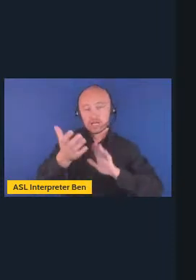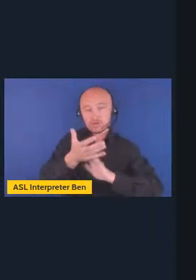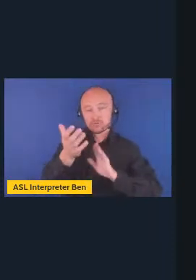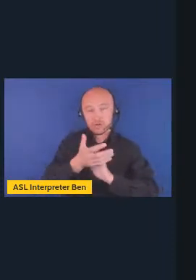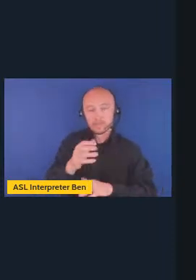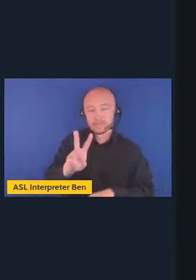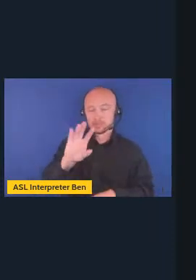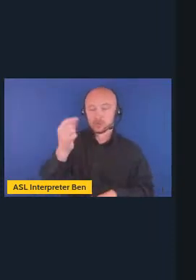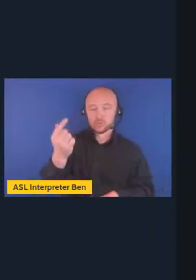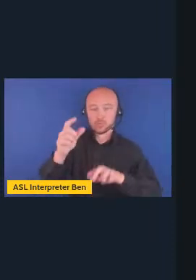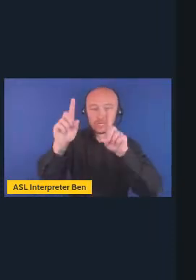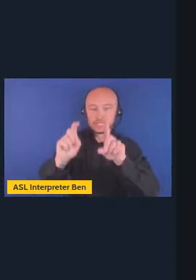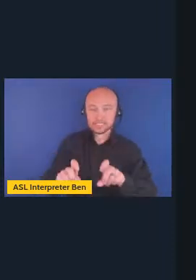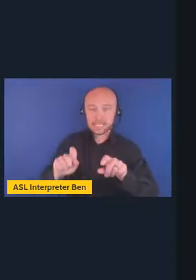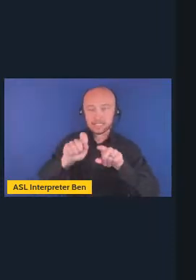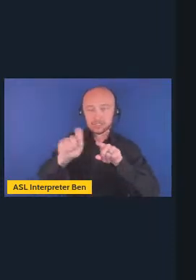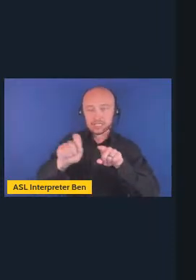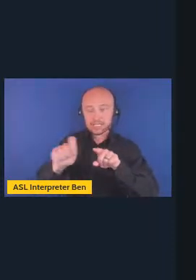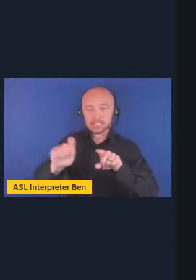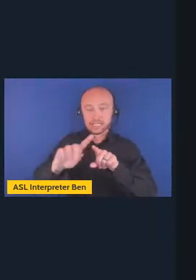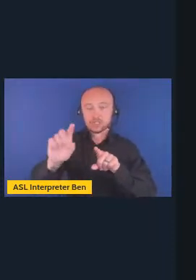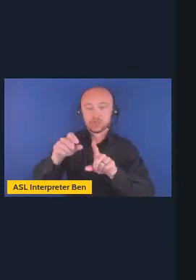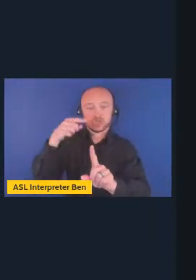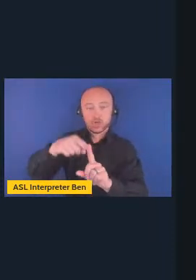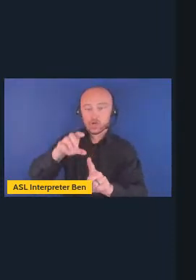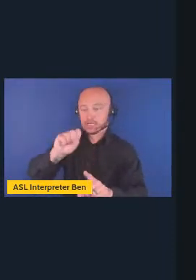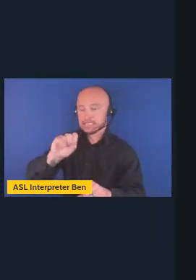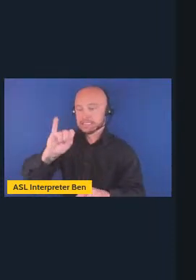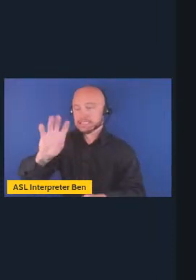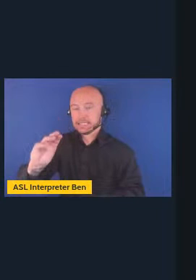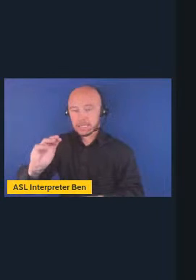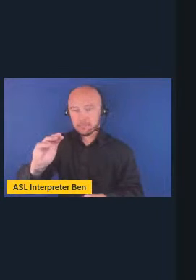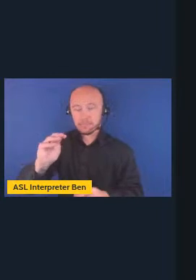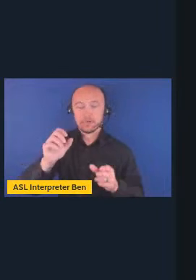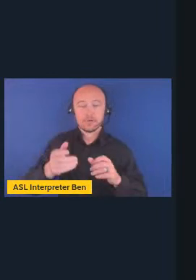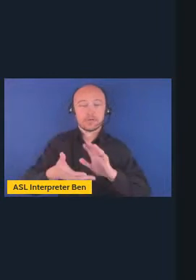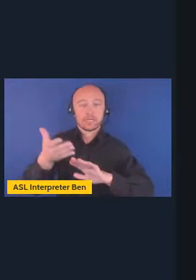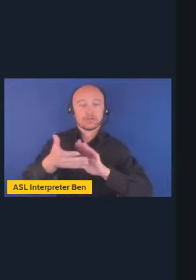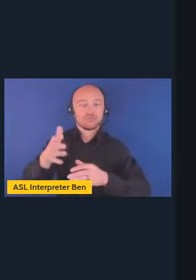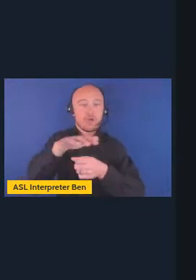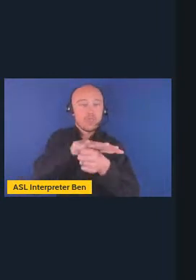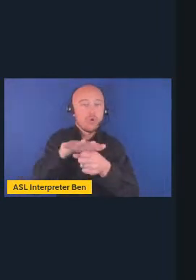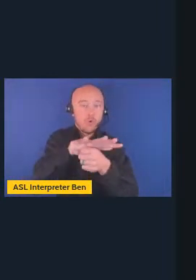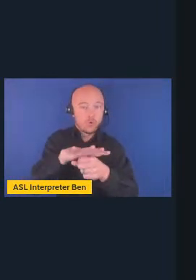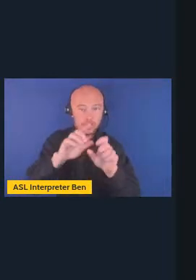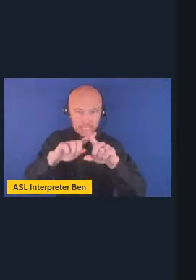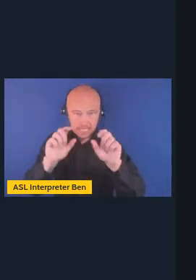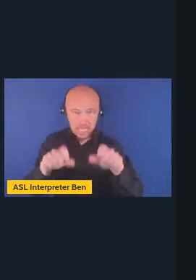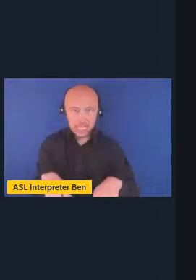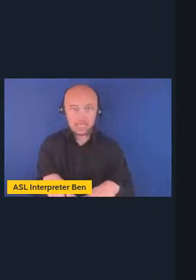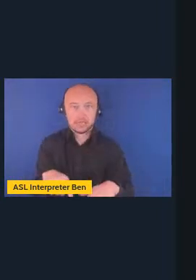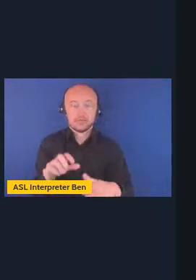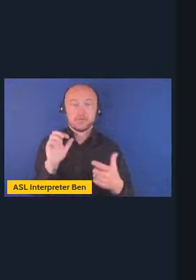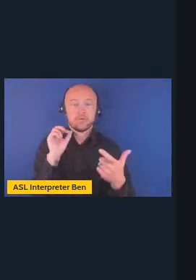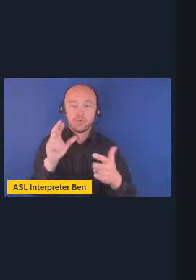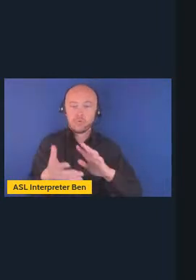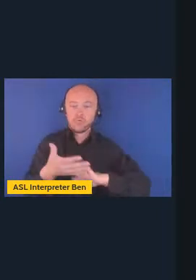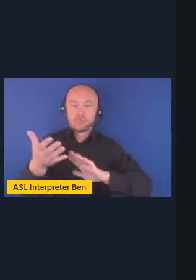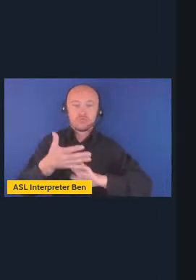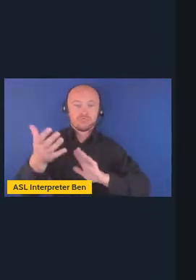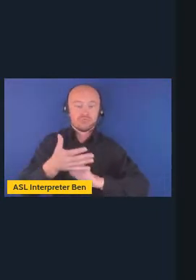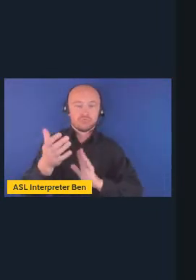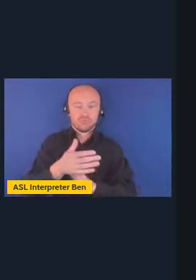test -- target sim and run this locally. And this will basically be running on top of the